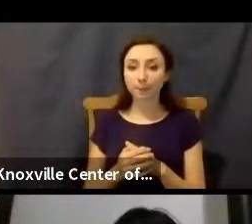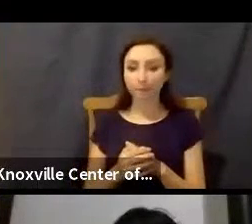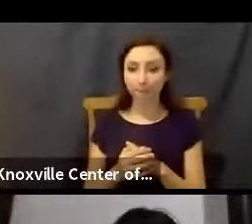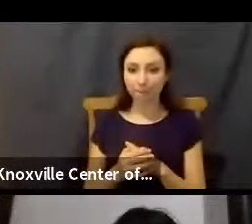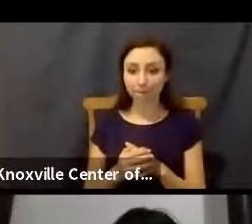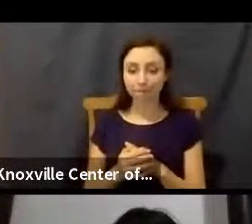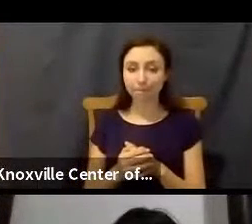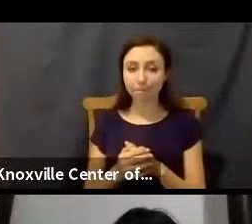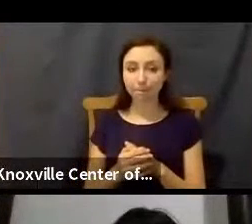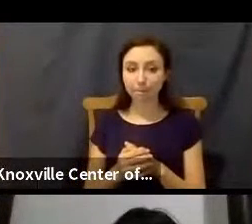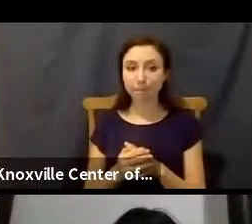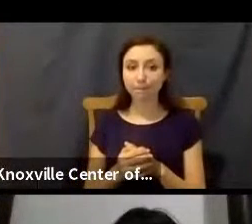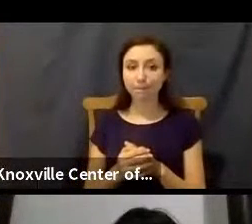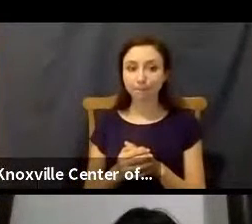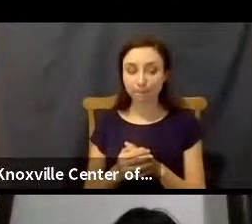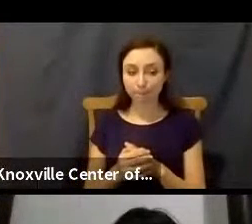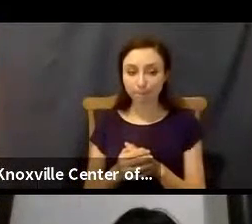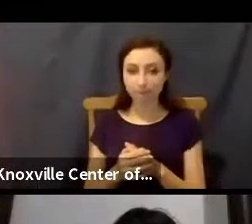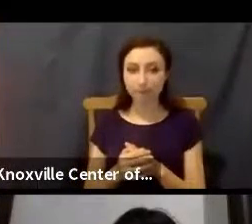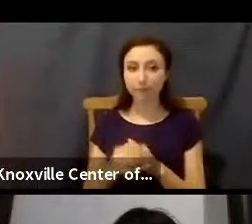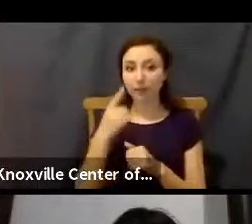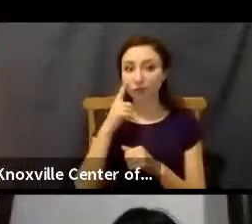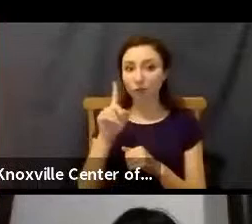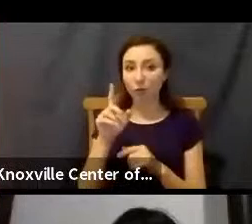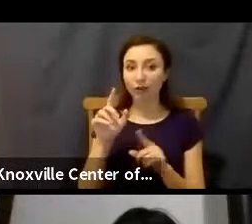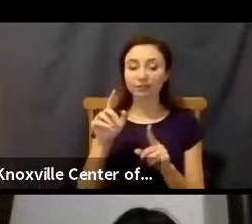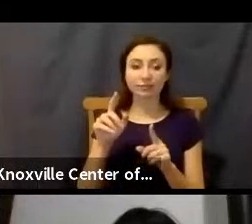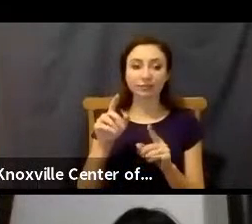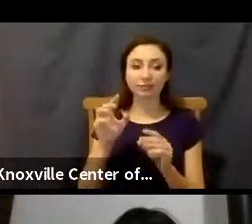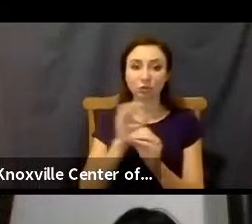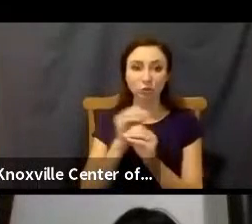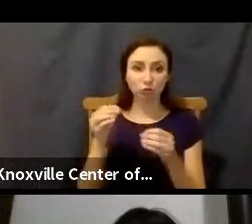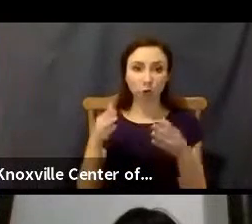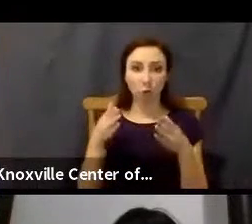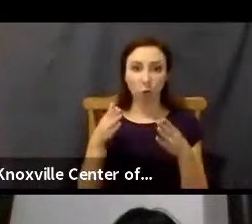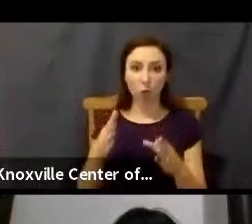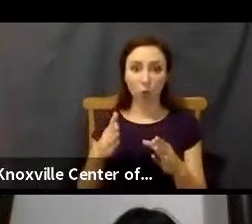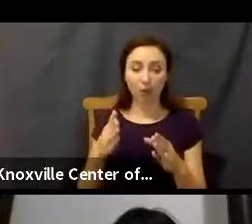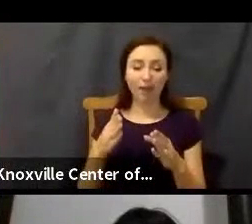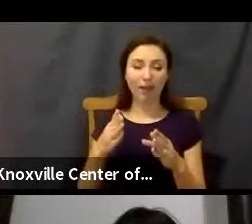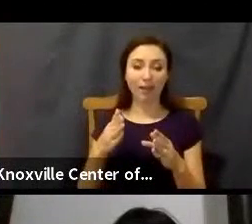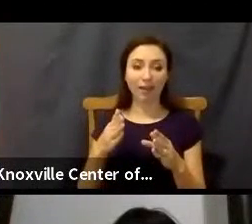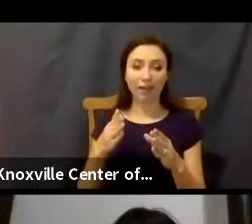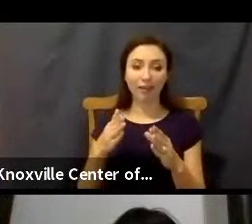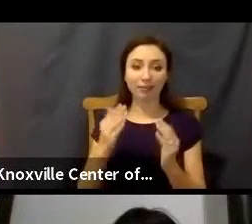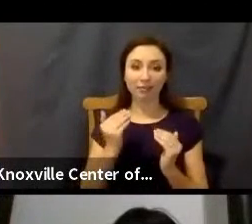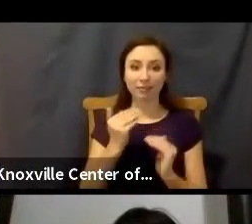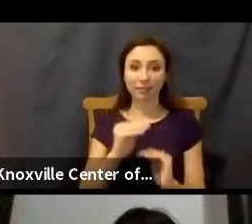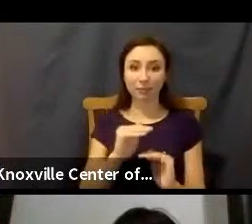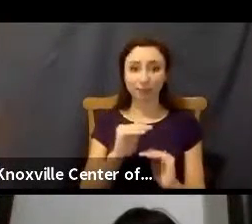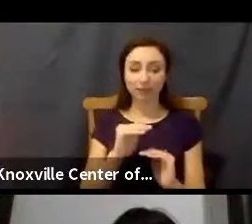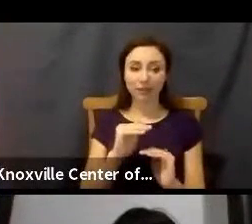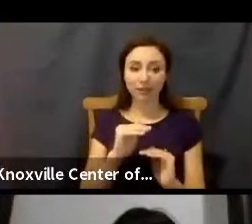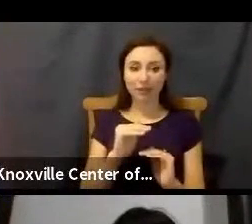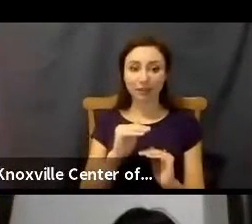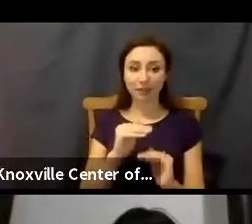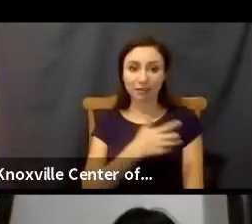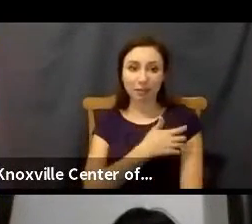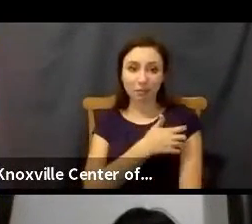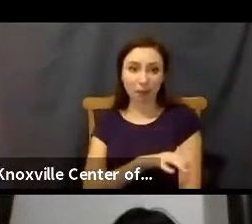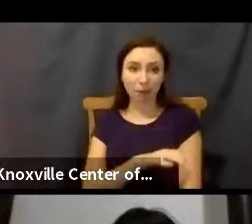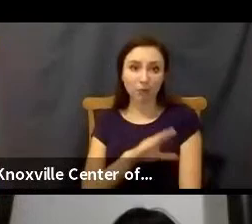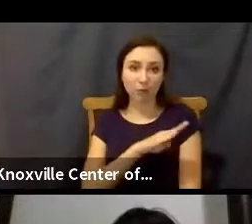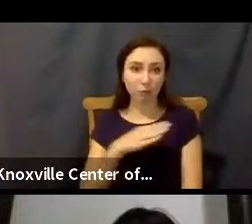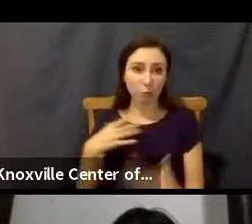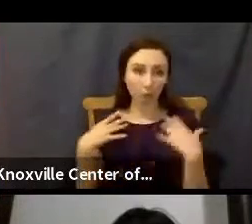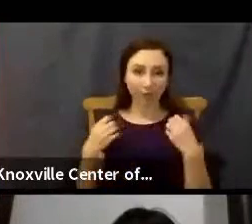then the provisions of this subsection shall in no way diminish the statutory powers of the County Board of Health. So it's not changing our powers, it's